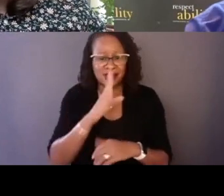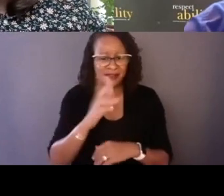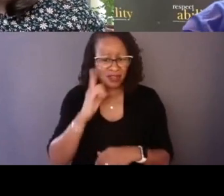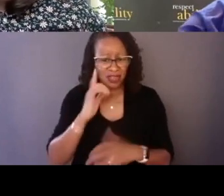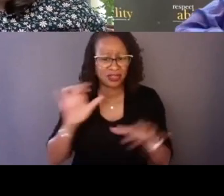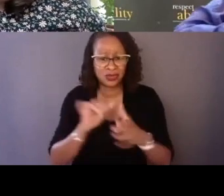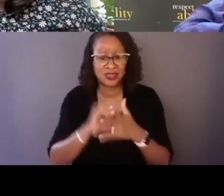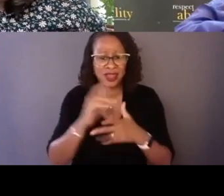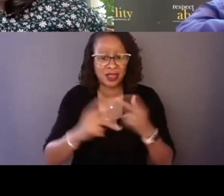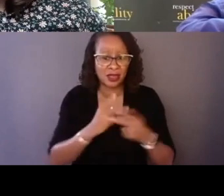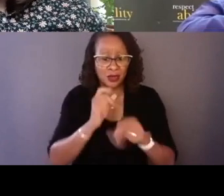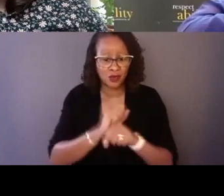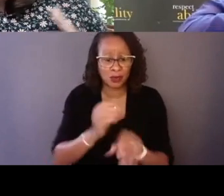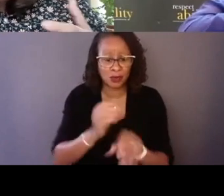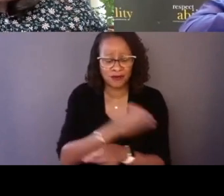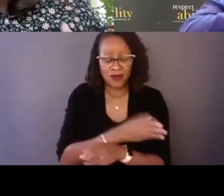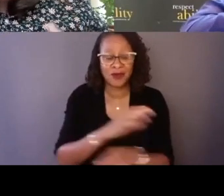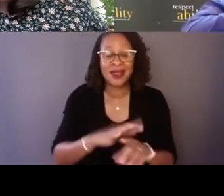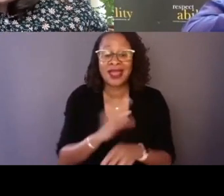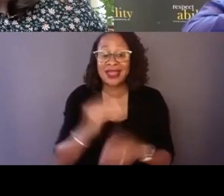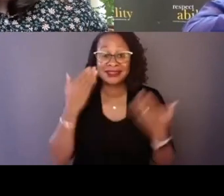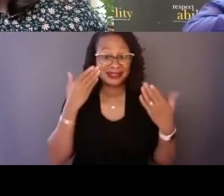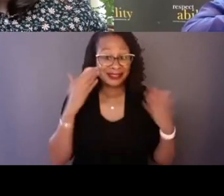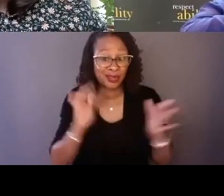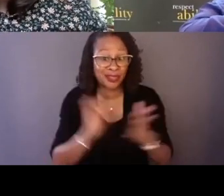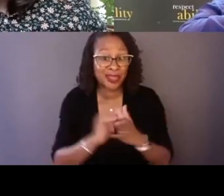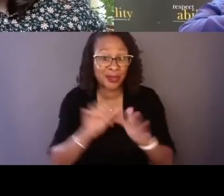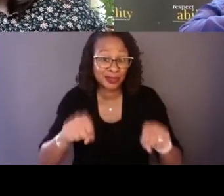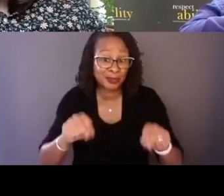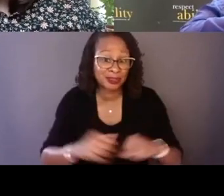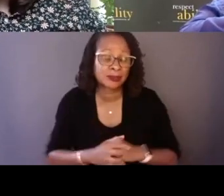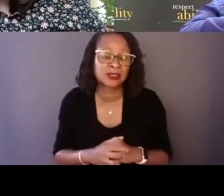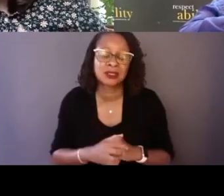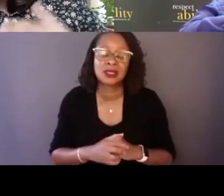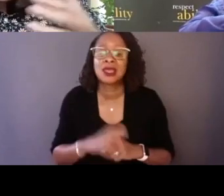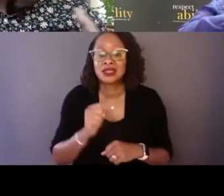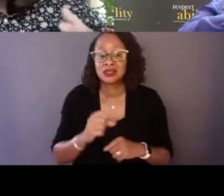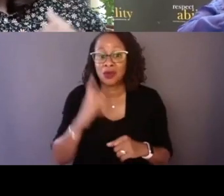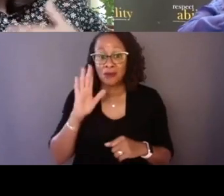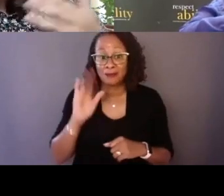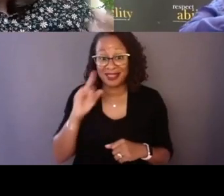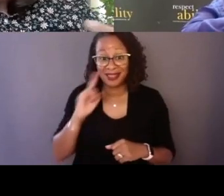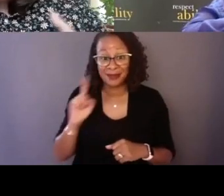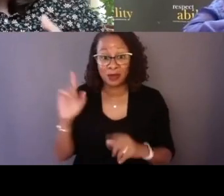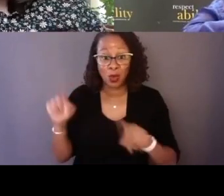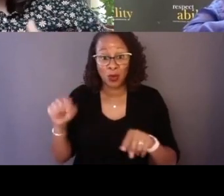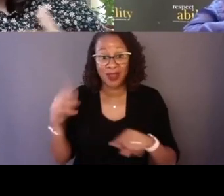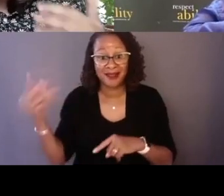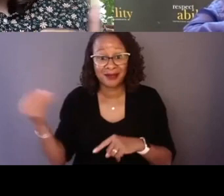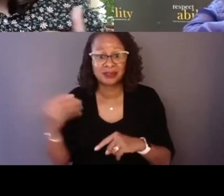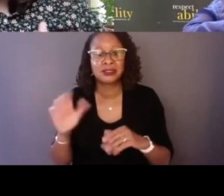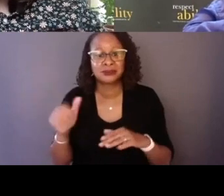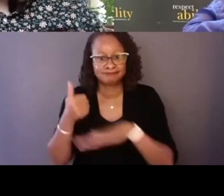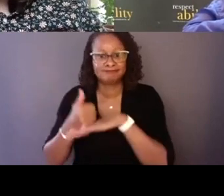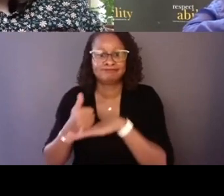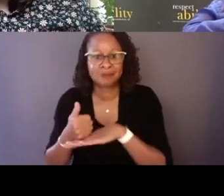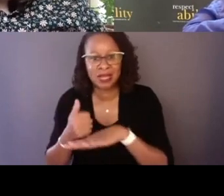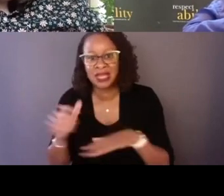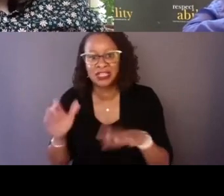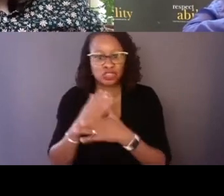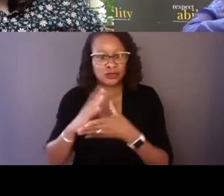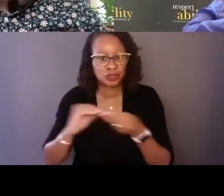work before, and didn't know that that was even a possibility. And so by them just going out there and putting themselves out there, sharing their